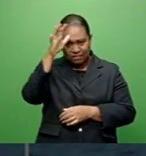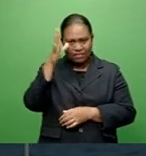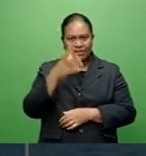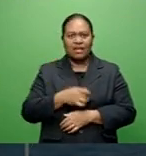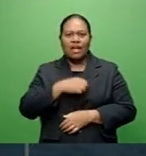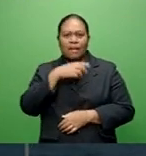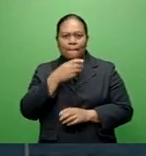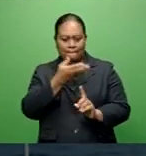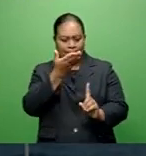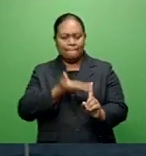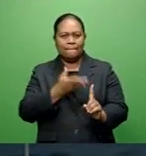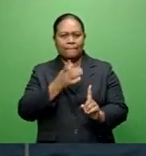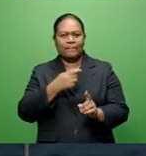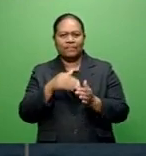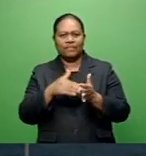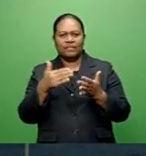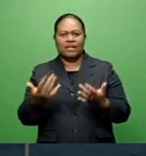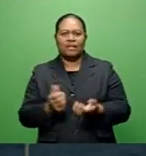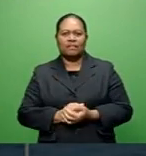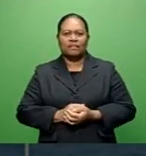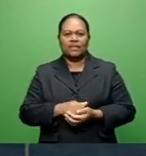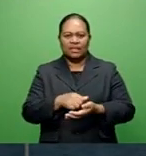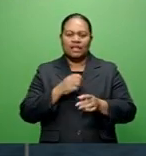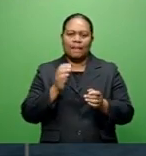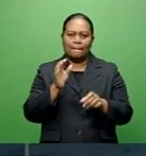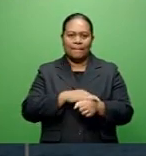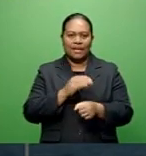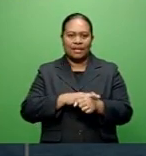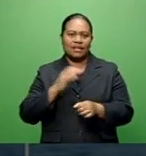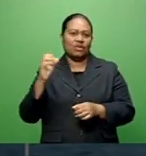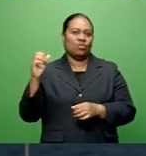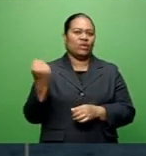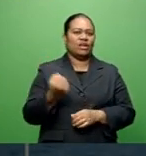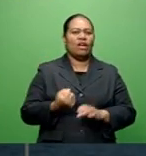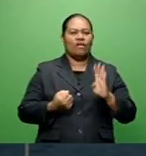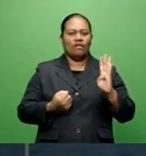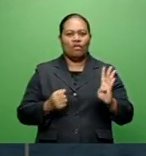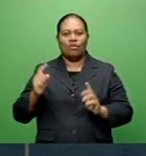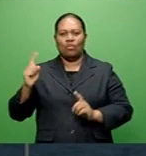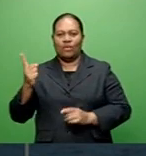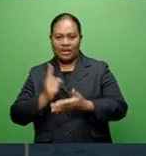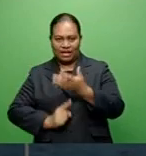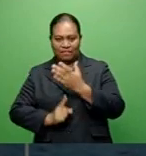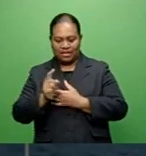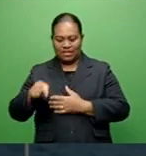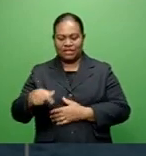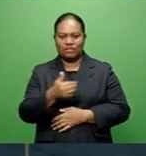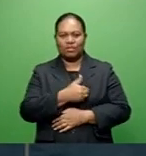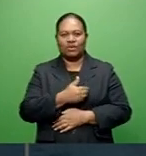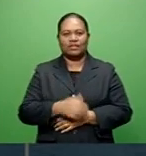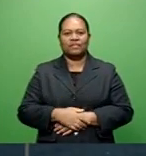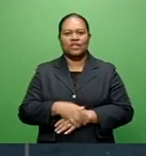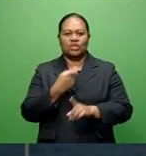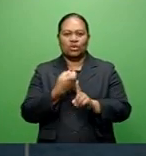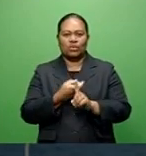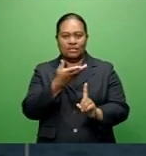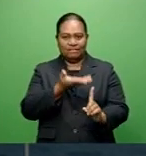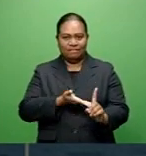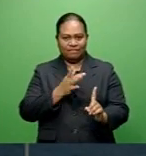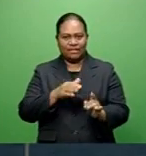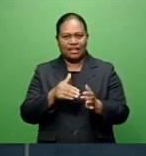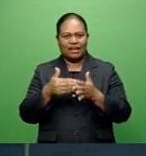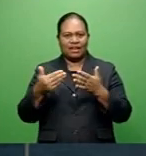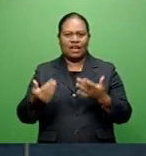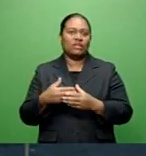momentum in ATK Mohan Bagan's 4-1 win over Odisha FC this morning. Krishna, who is now leading